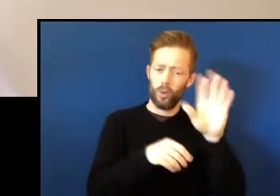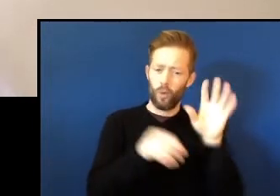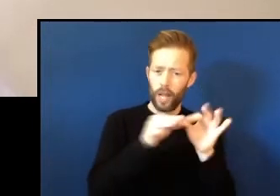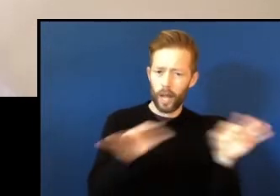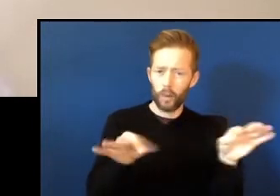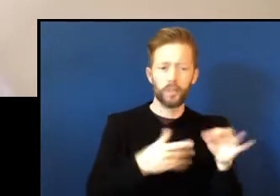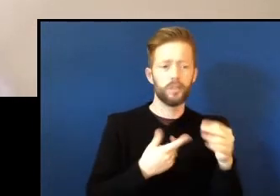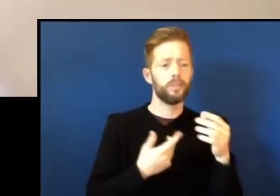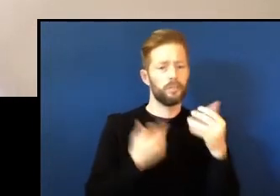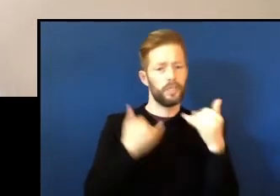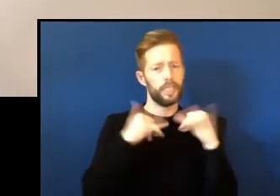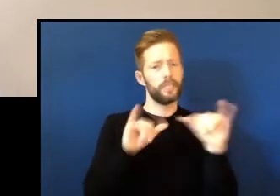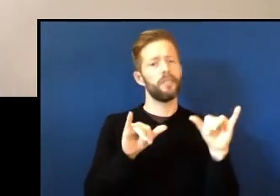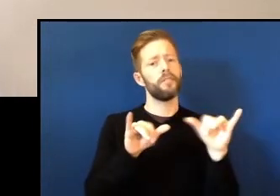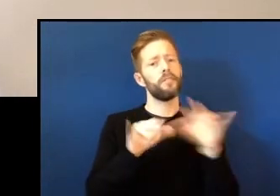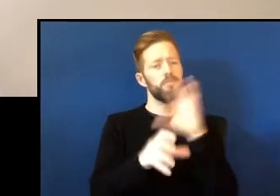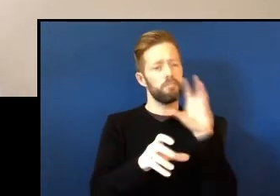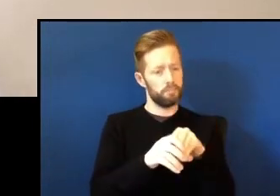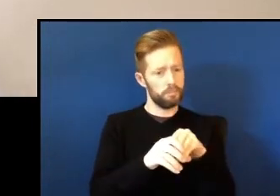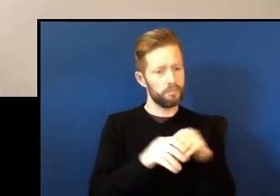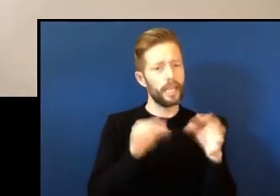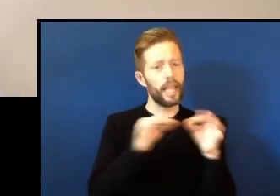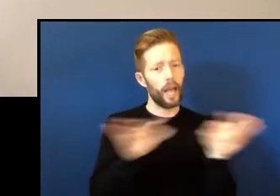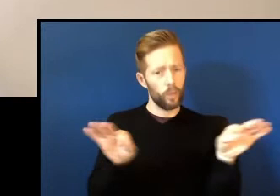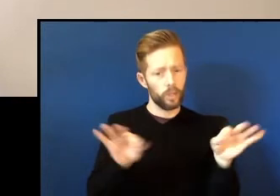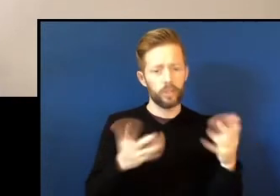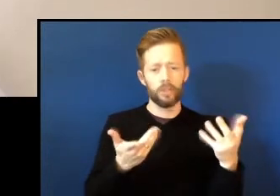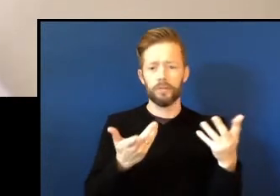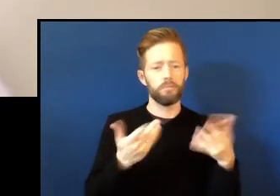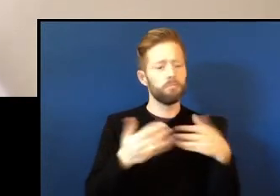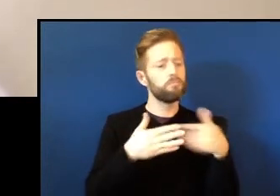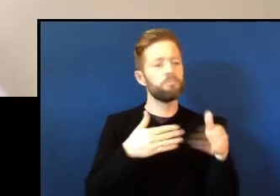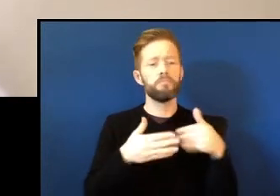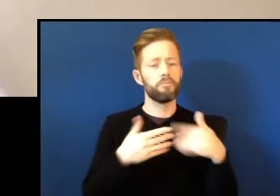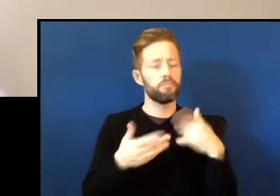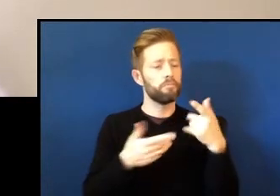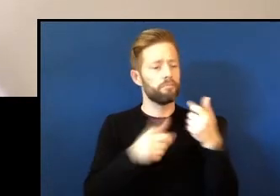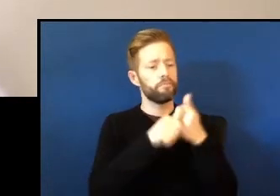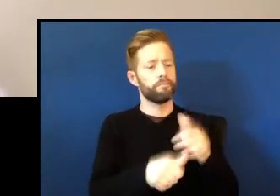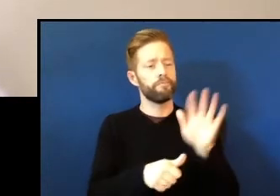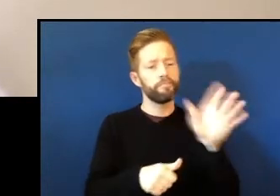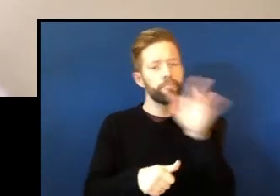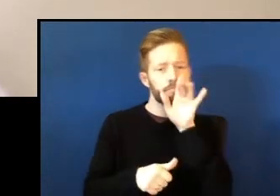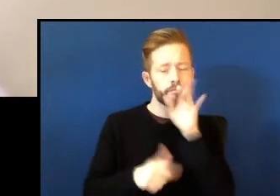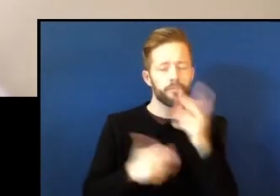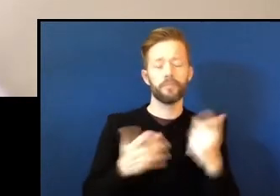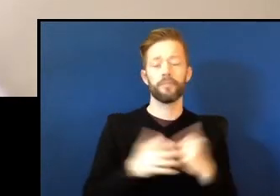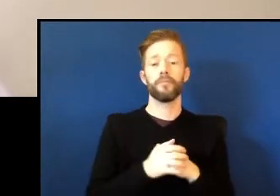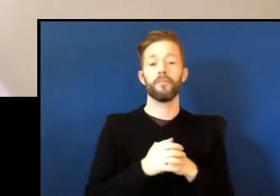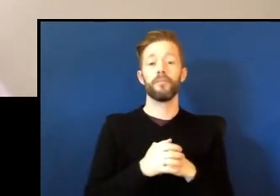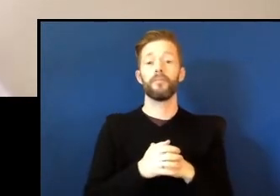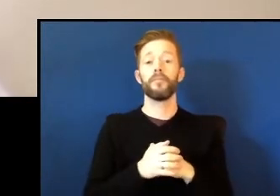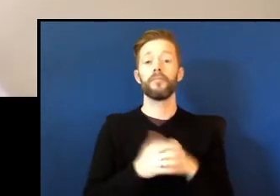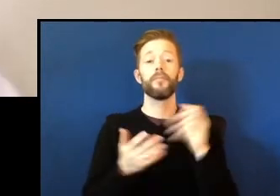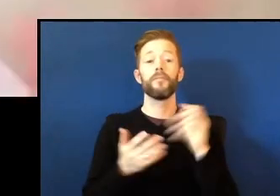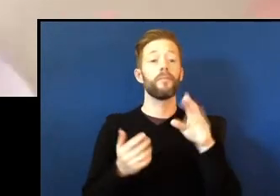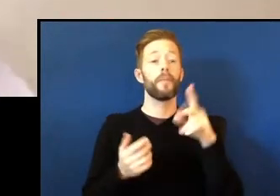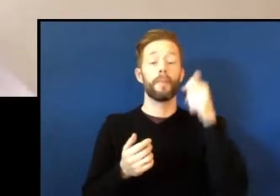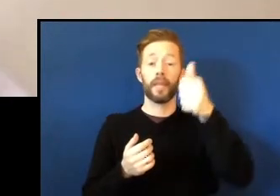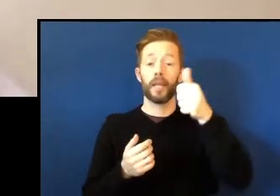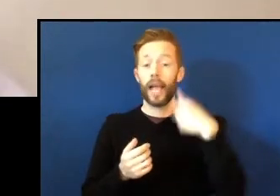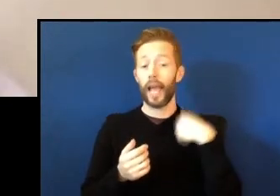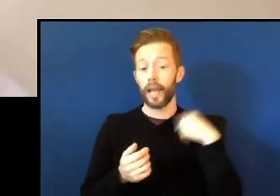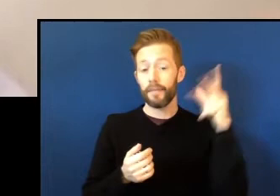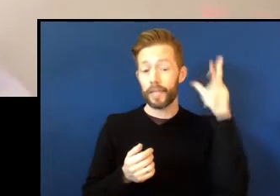still singing and you're incorporating language with your child. If you, for example, have a